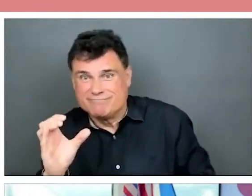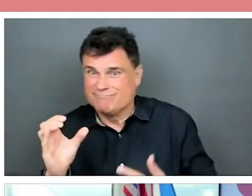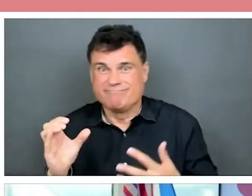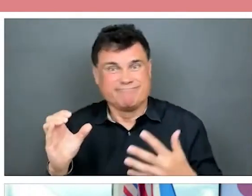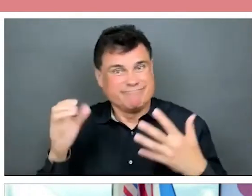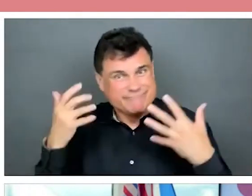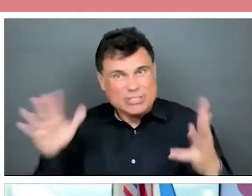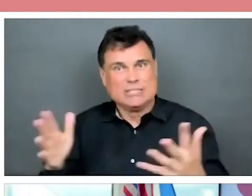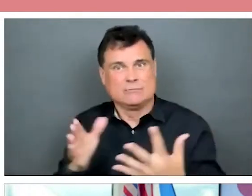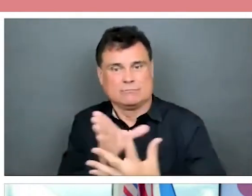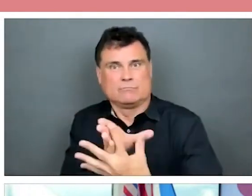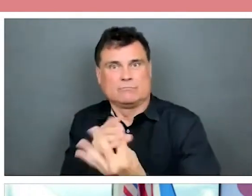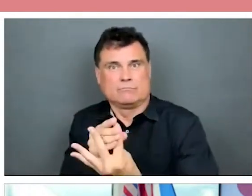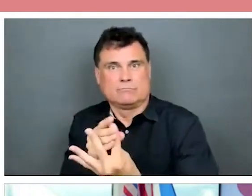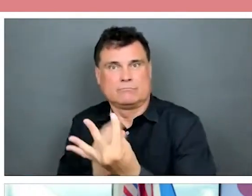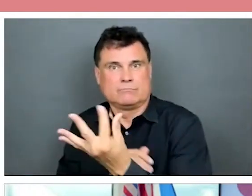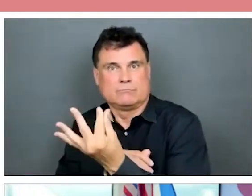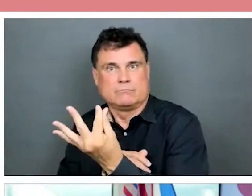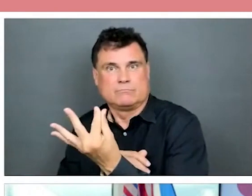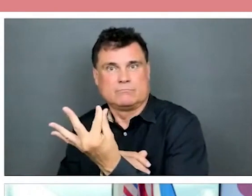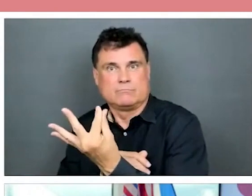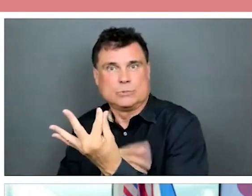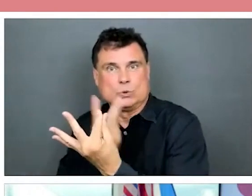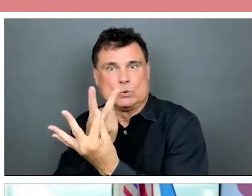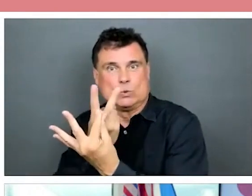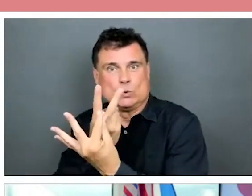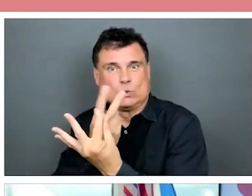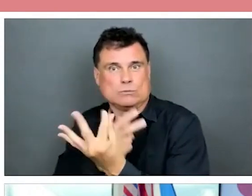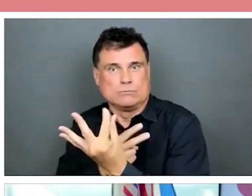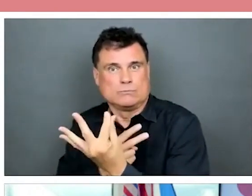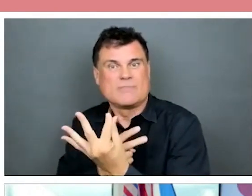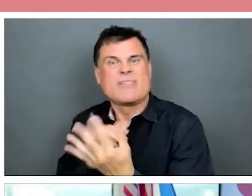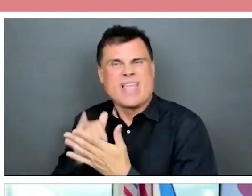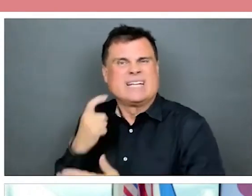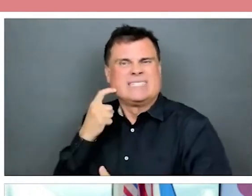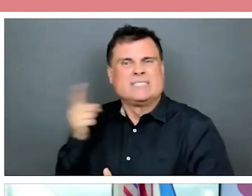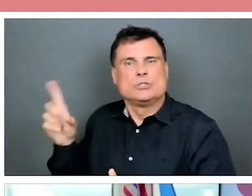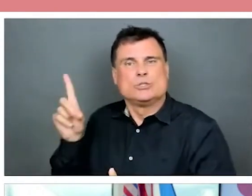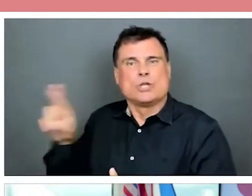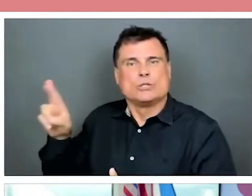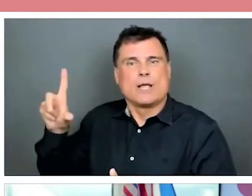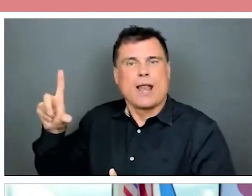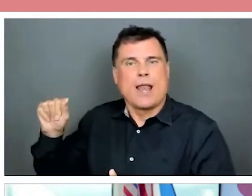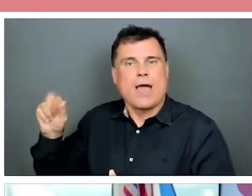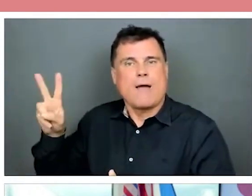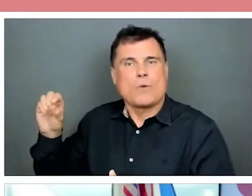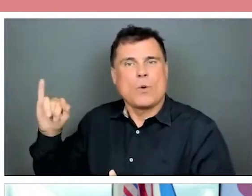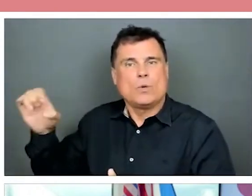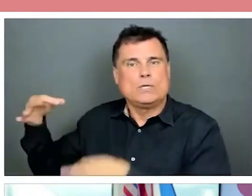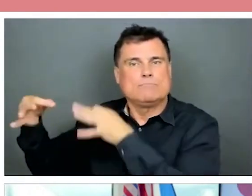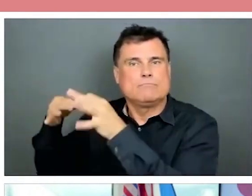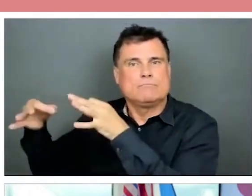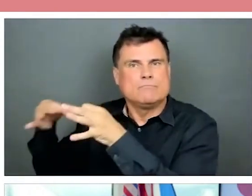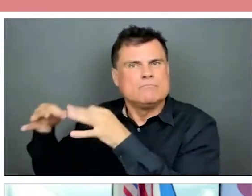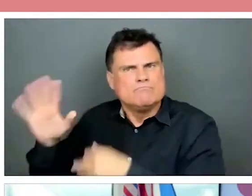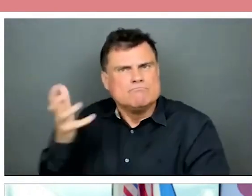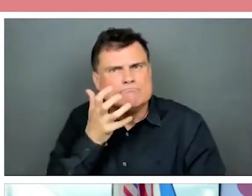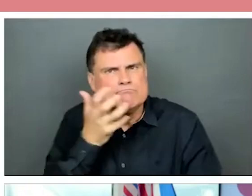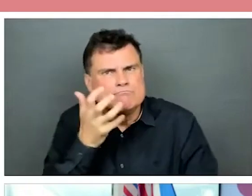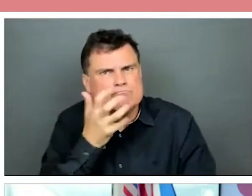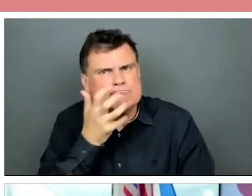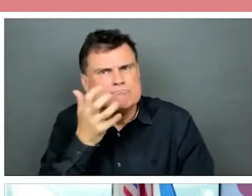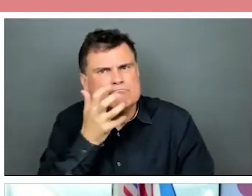And this is something, as Dr. Lavoie has referenced, is really a remarkable level